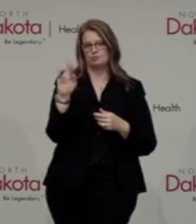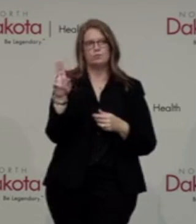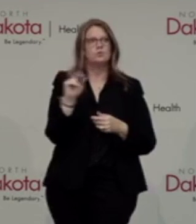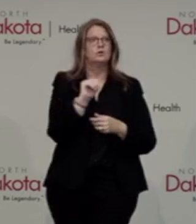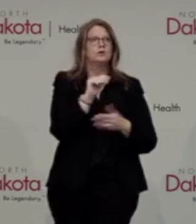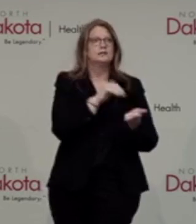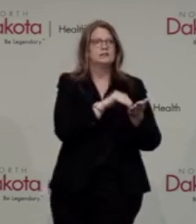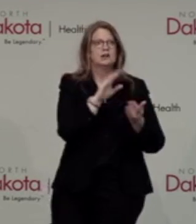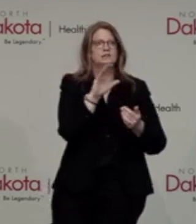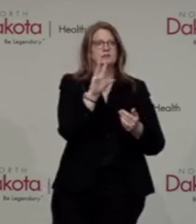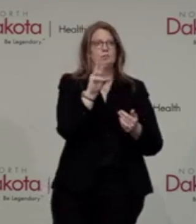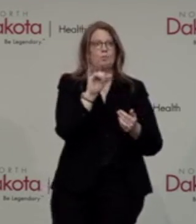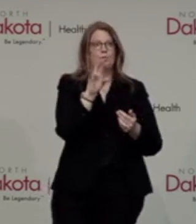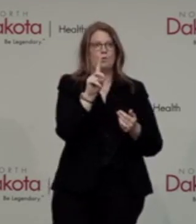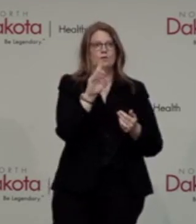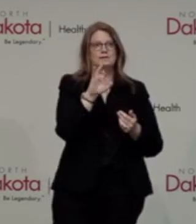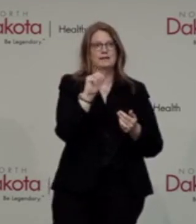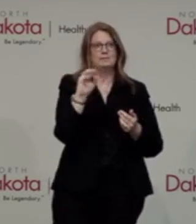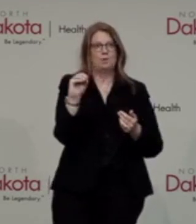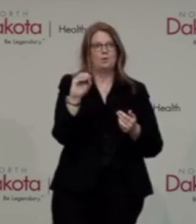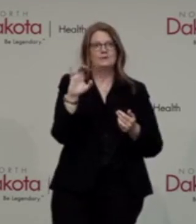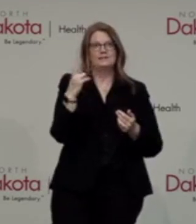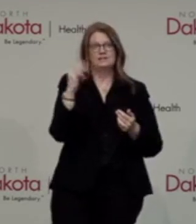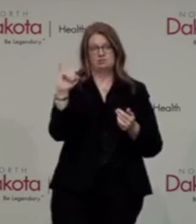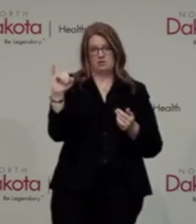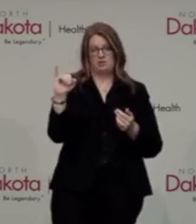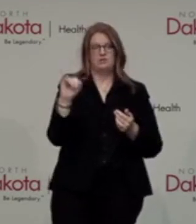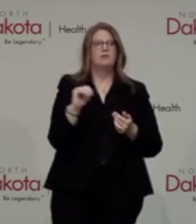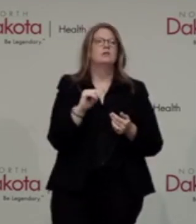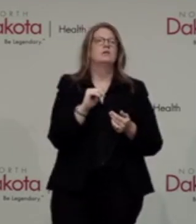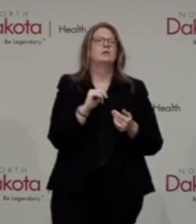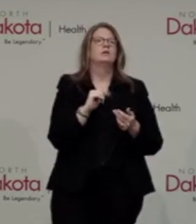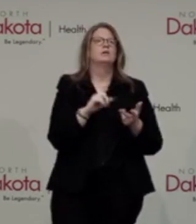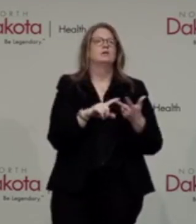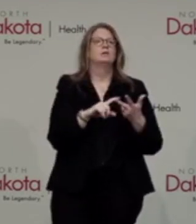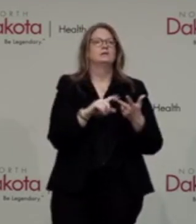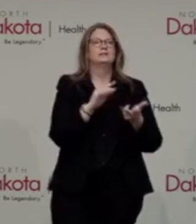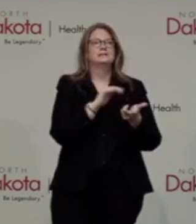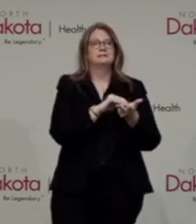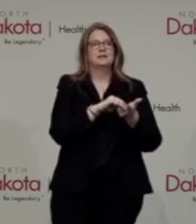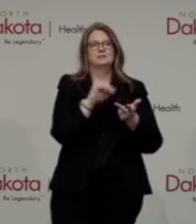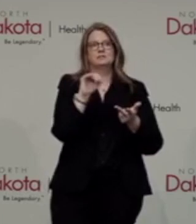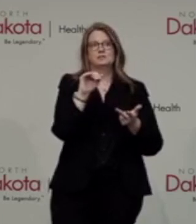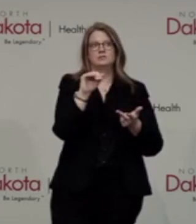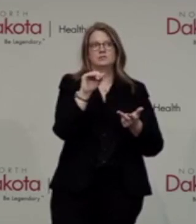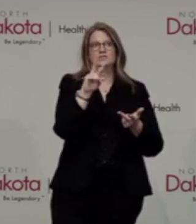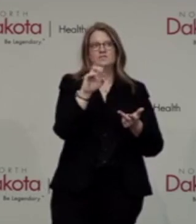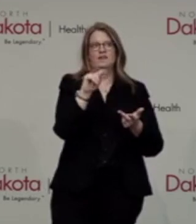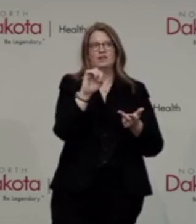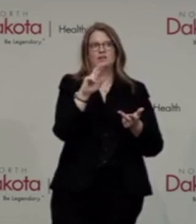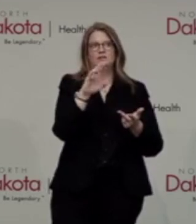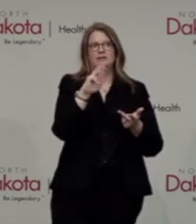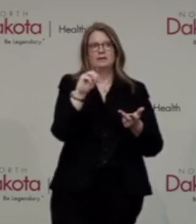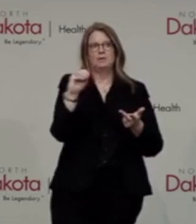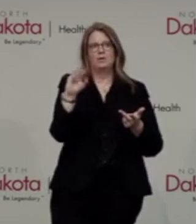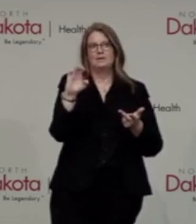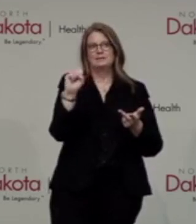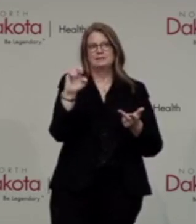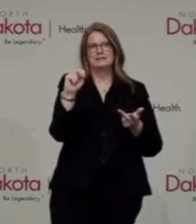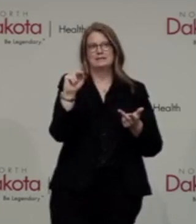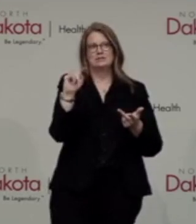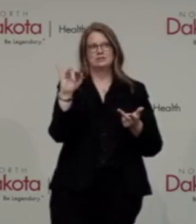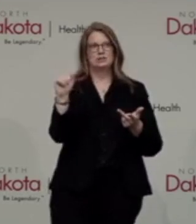Carrie Ward, the Chief Medical Officer at CHI Health Midwest Division, Dr. Richard Vetter, the Chief Medical Officer of Essentia